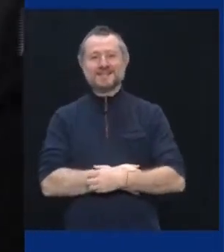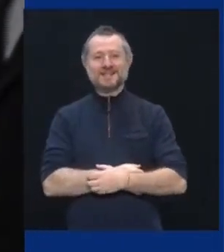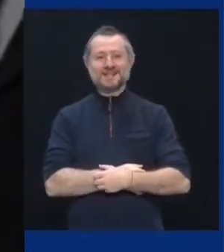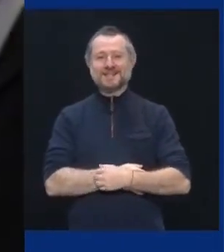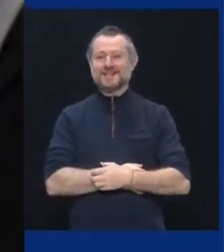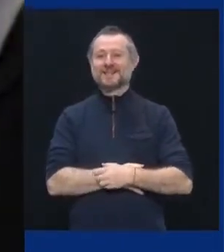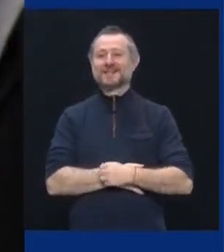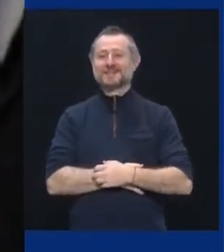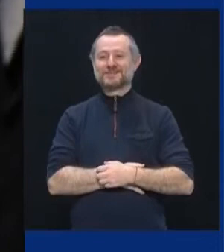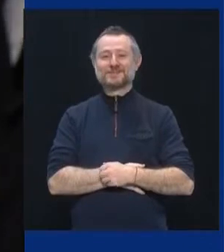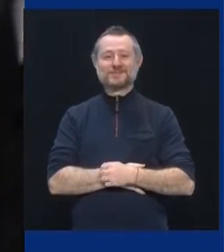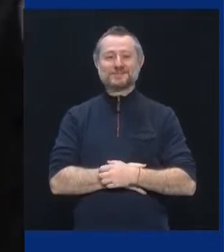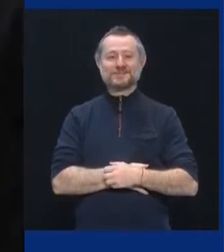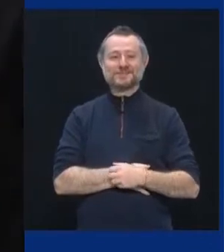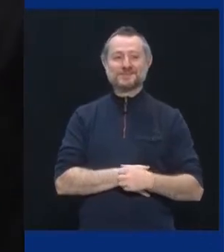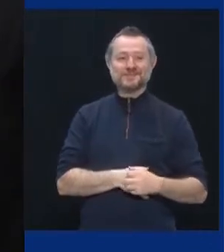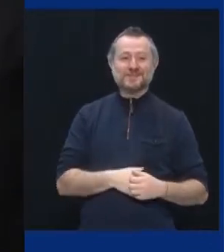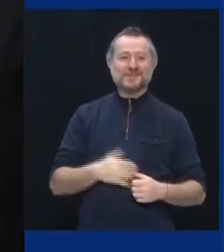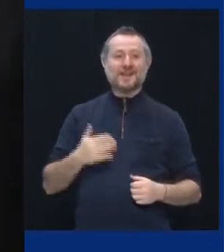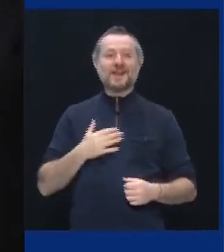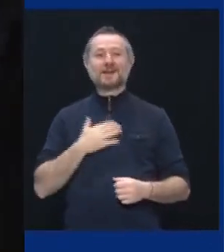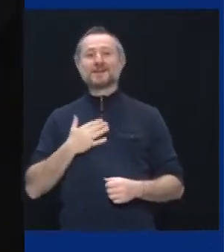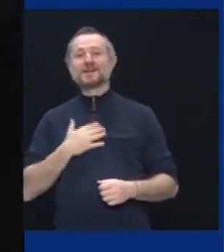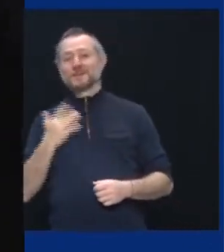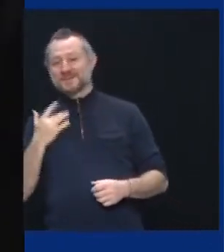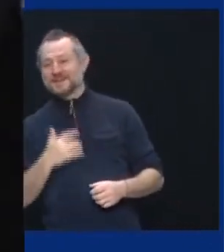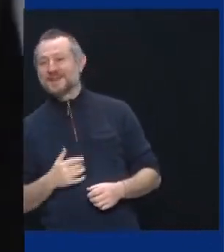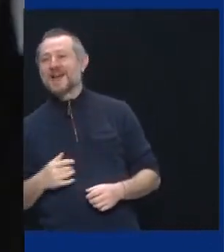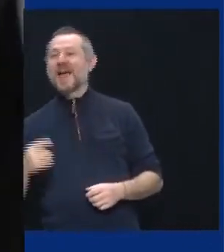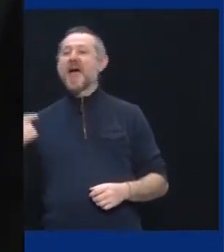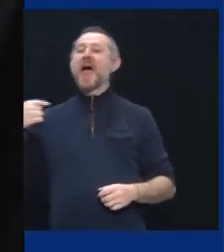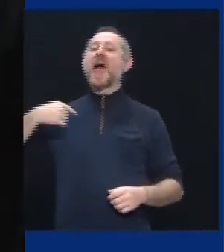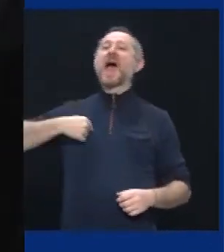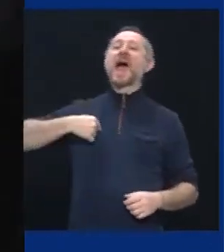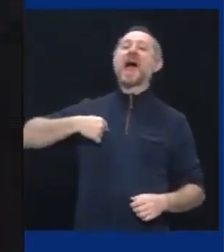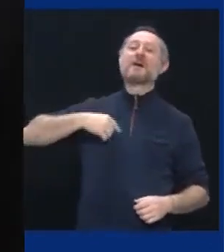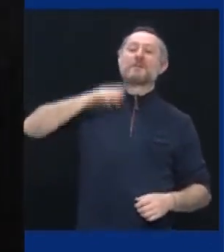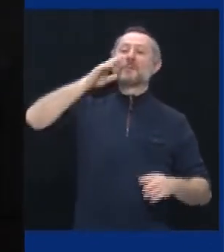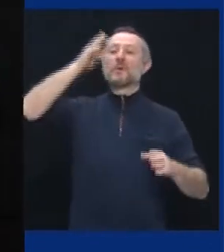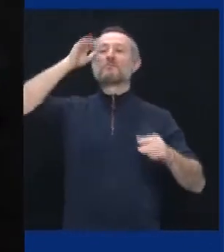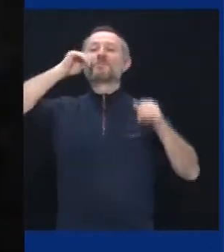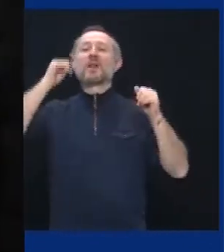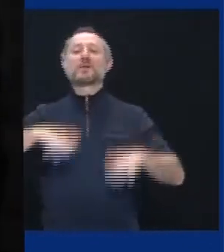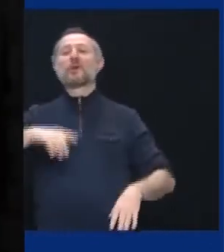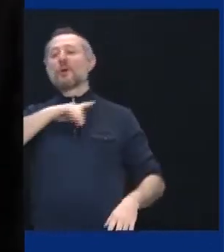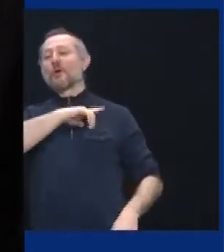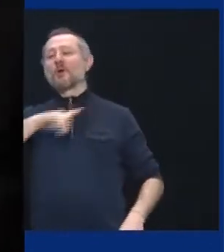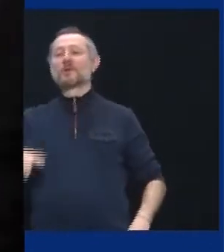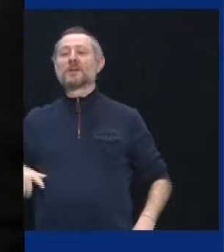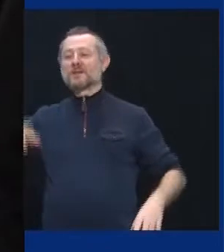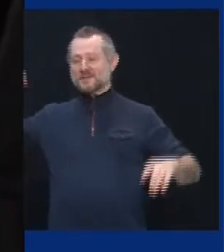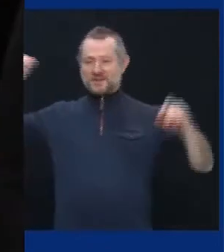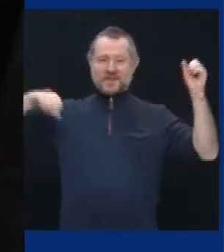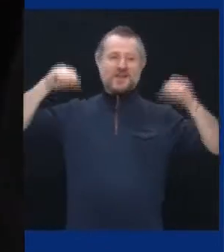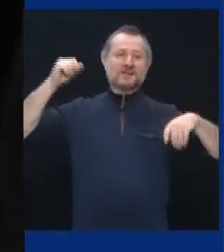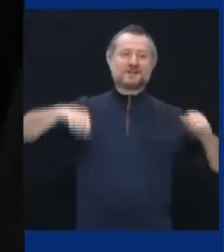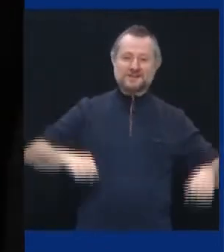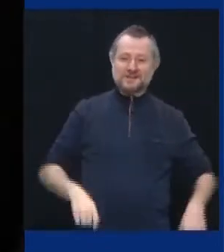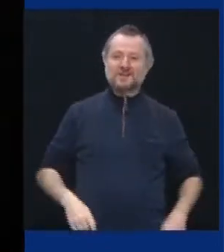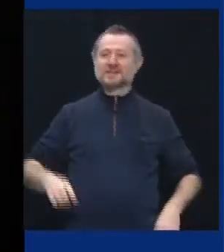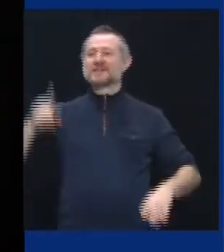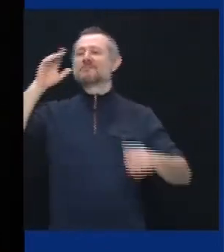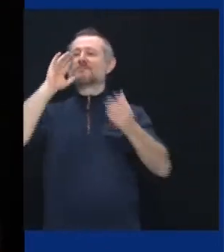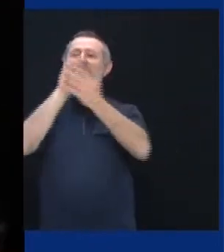Happy birthday, Hazel! I will bless the Lord at all times, and his